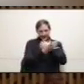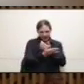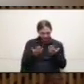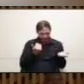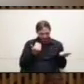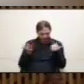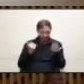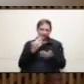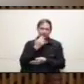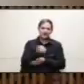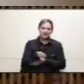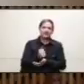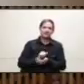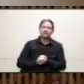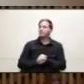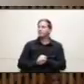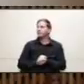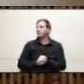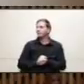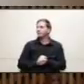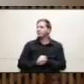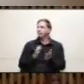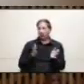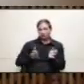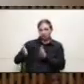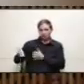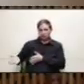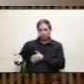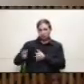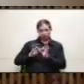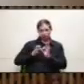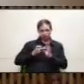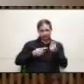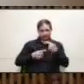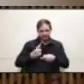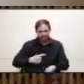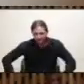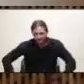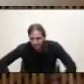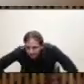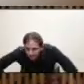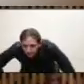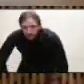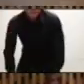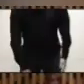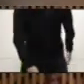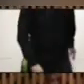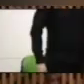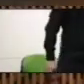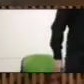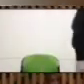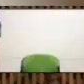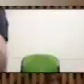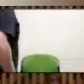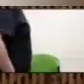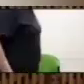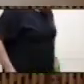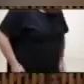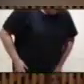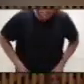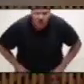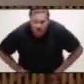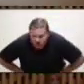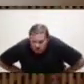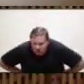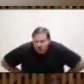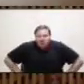matter. CFO, what allows? Thank you, Chair. Chair, let me just be quickly on this one. So the